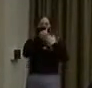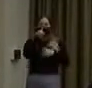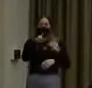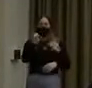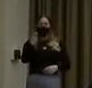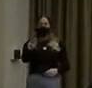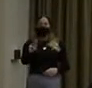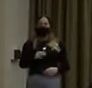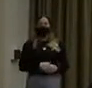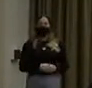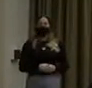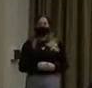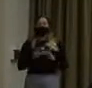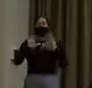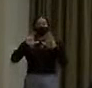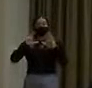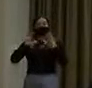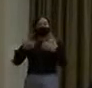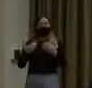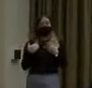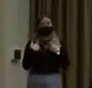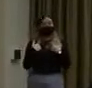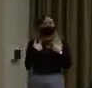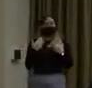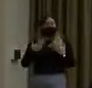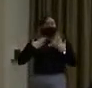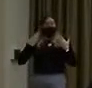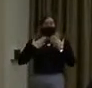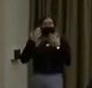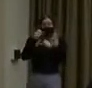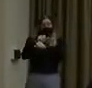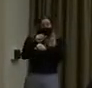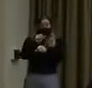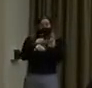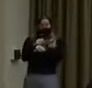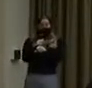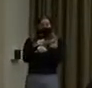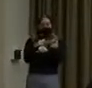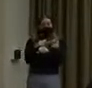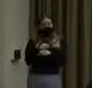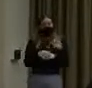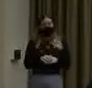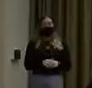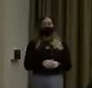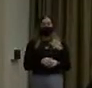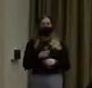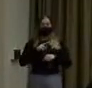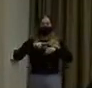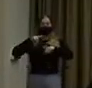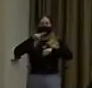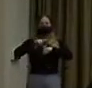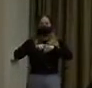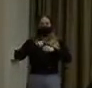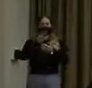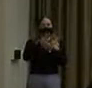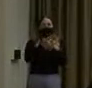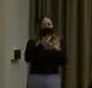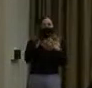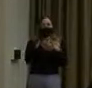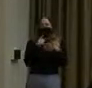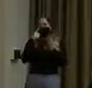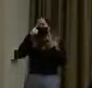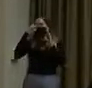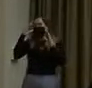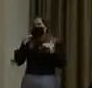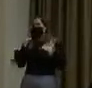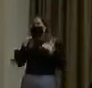class about joy at work and pulling in everything from the national academies. And we expected that what we were going to